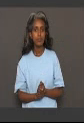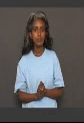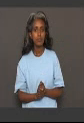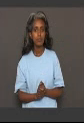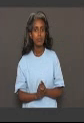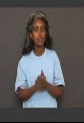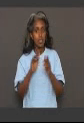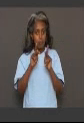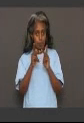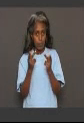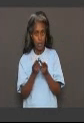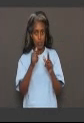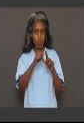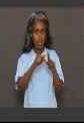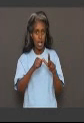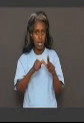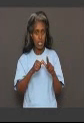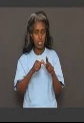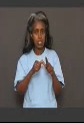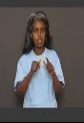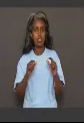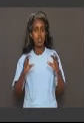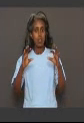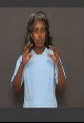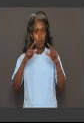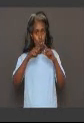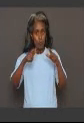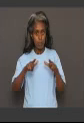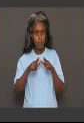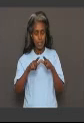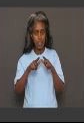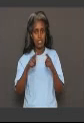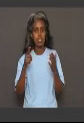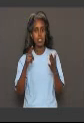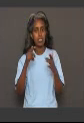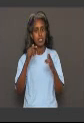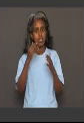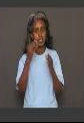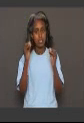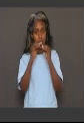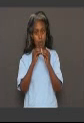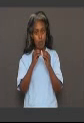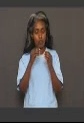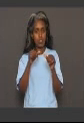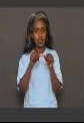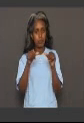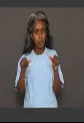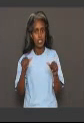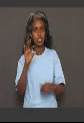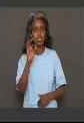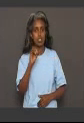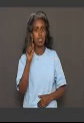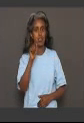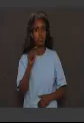A pair of angles are complementary if the sum of their measures is